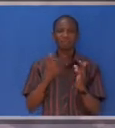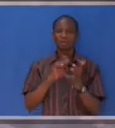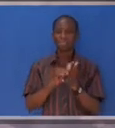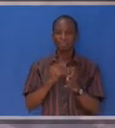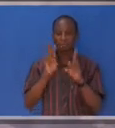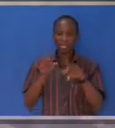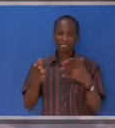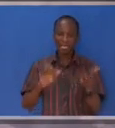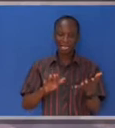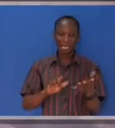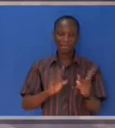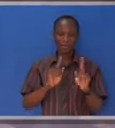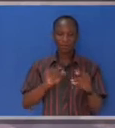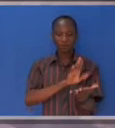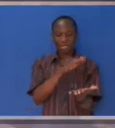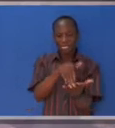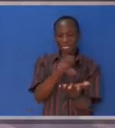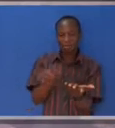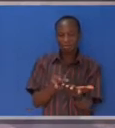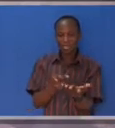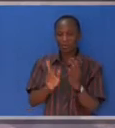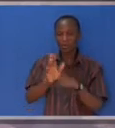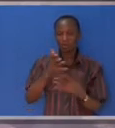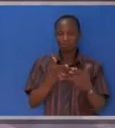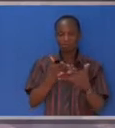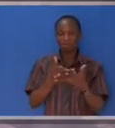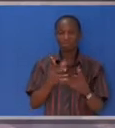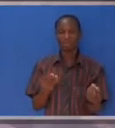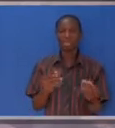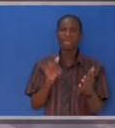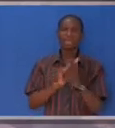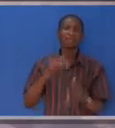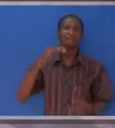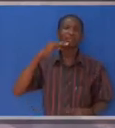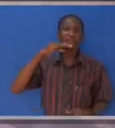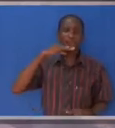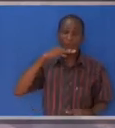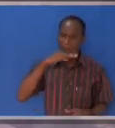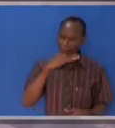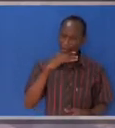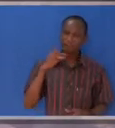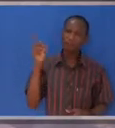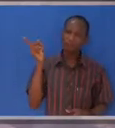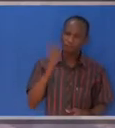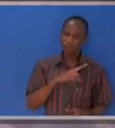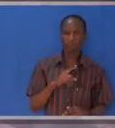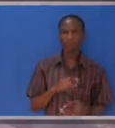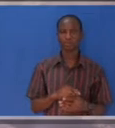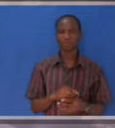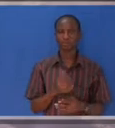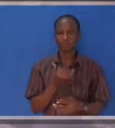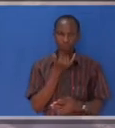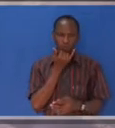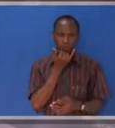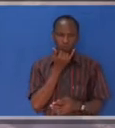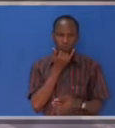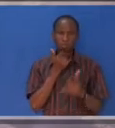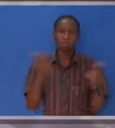he goes through purgatory. It is not a Bible teaching. It's a lie. It's a religious error, a big